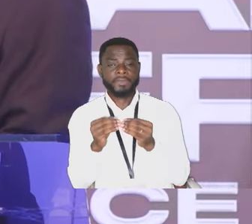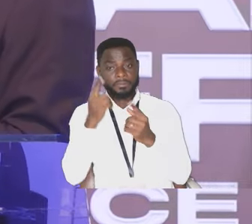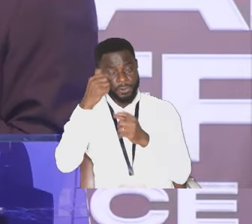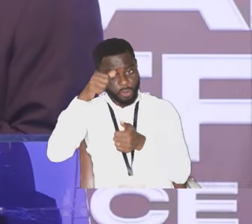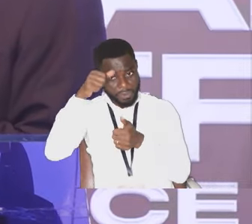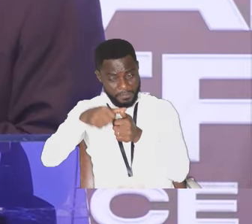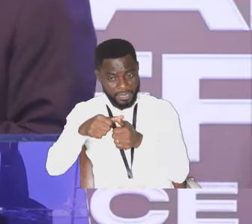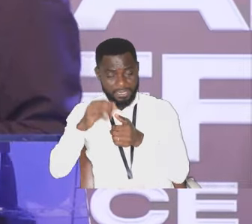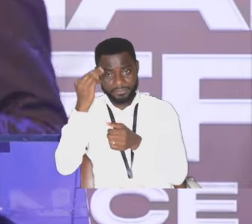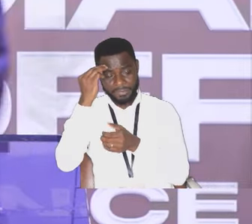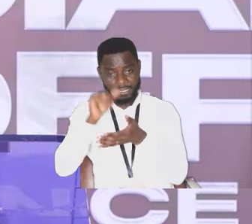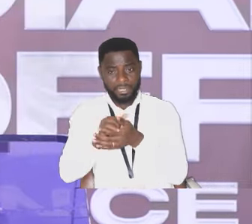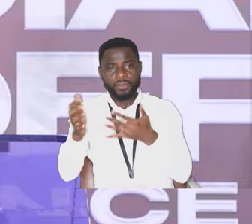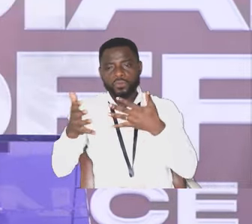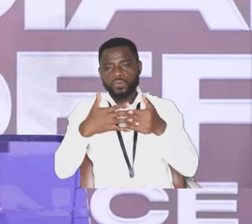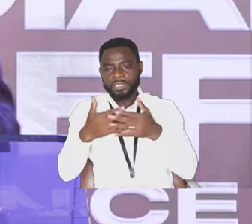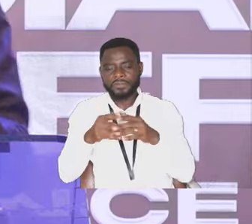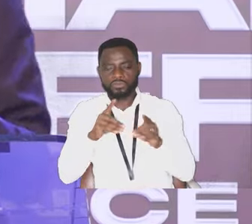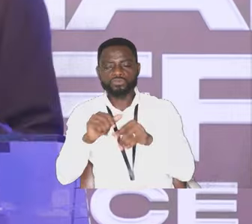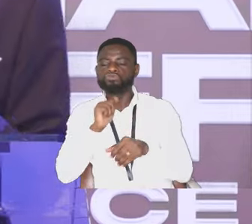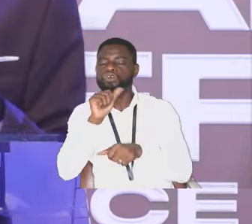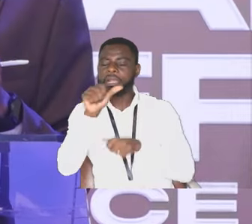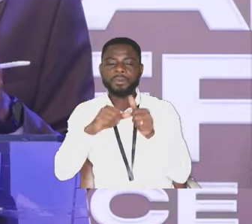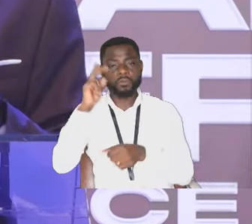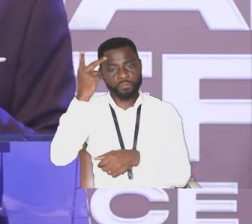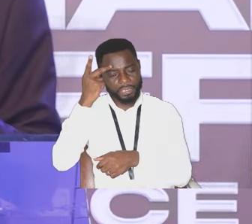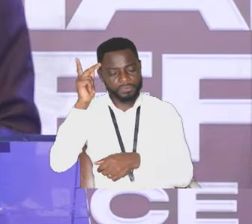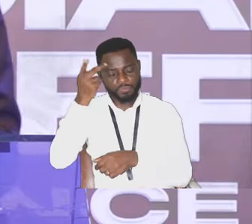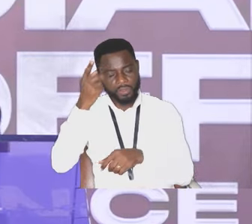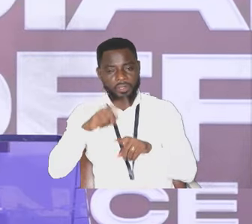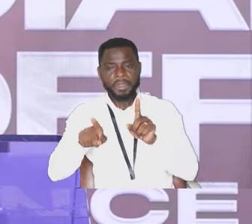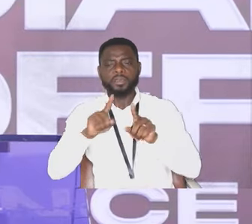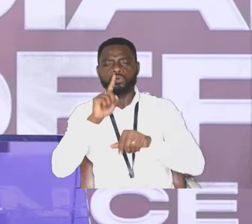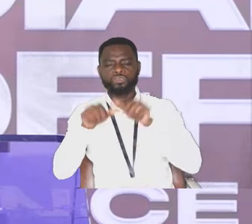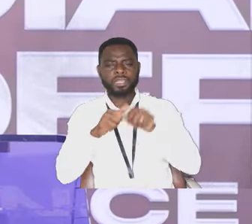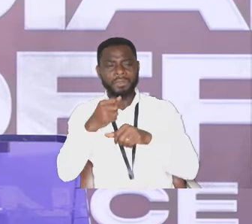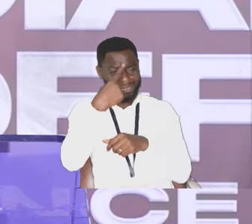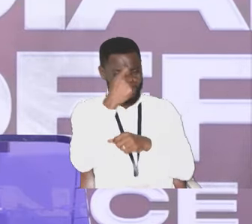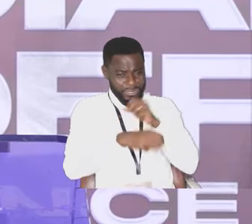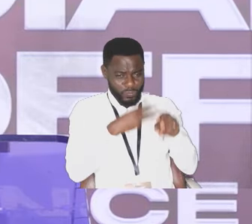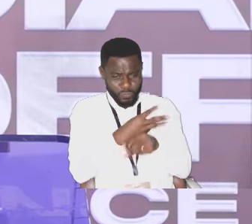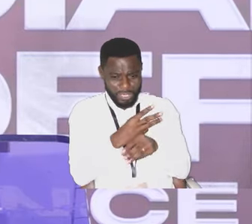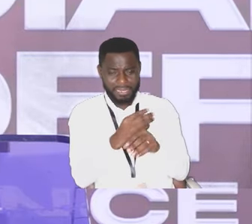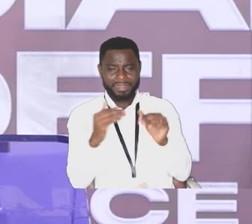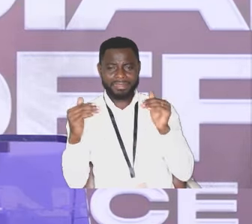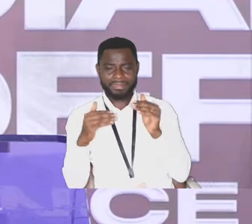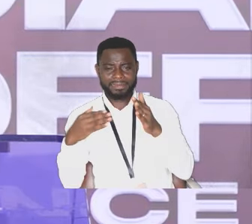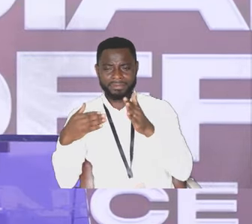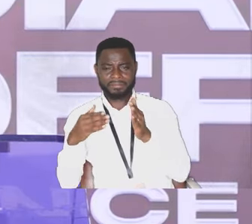that these things that we are doing, it's not only about politics, but we are talking about the secularized world versus the